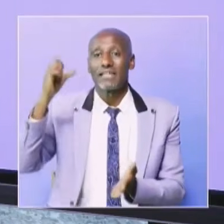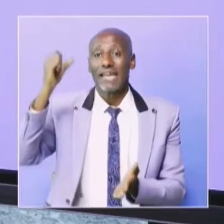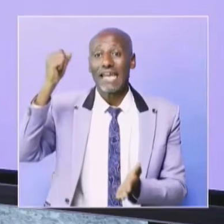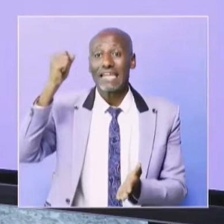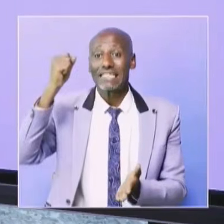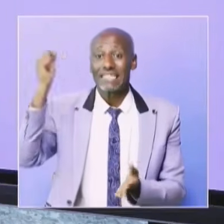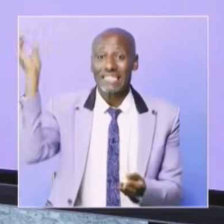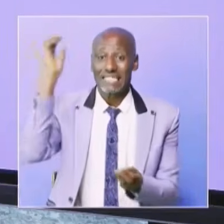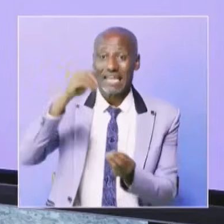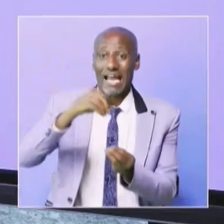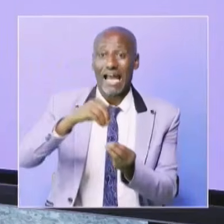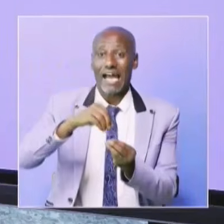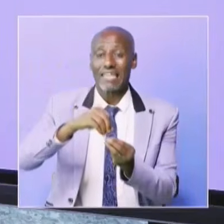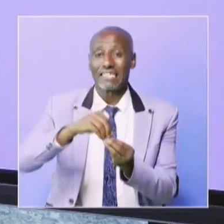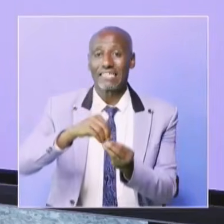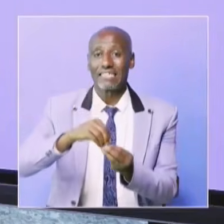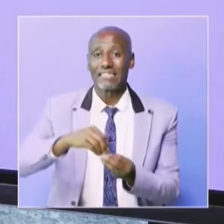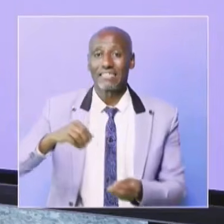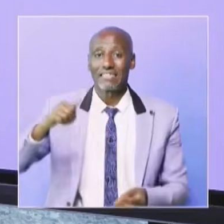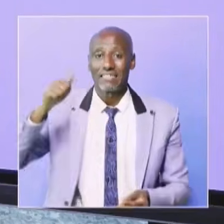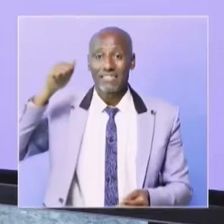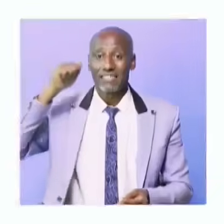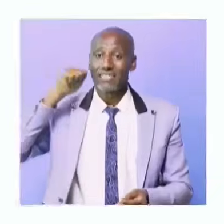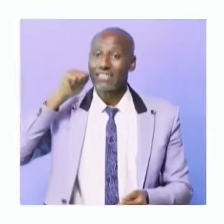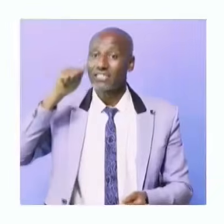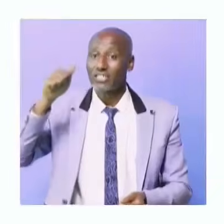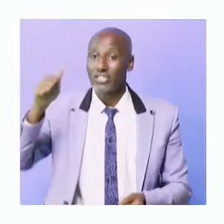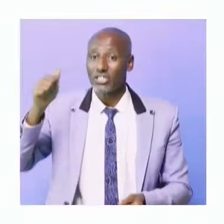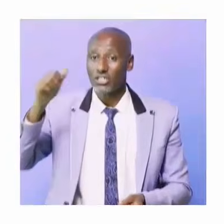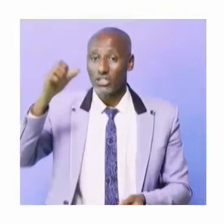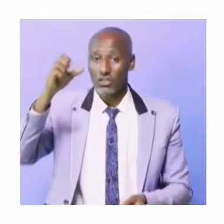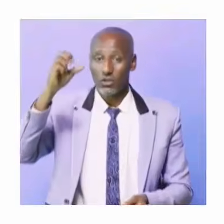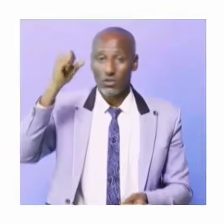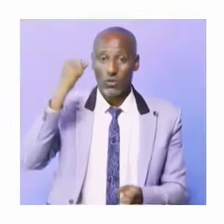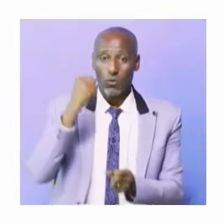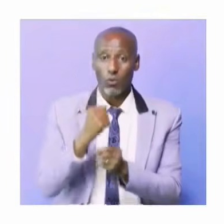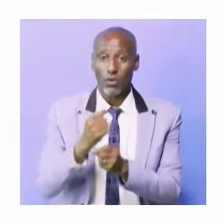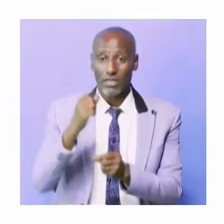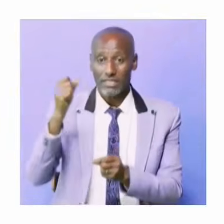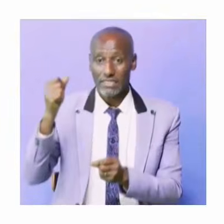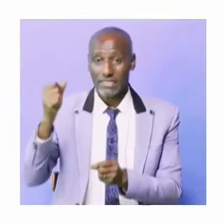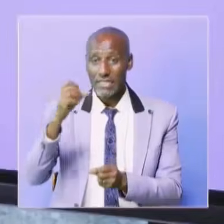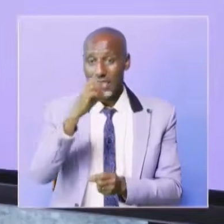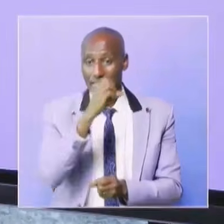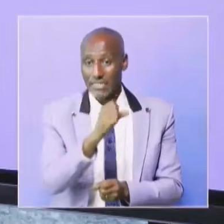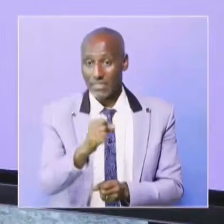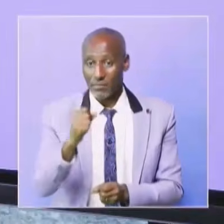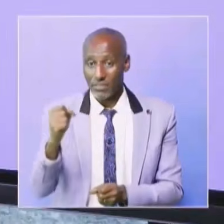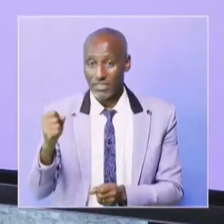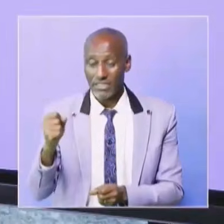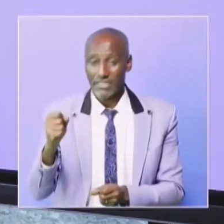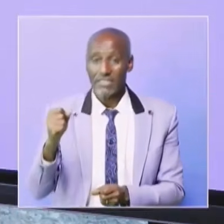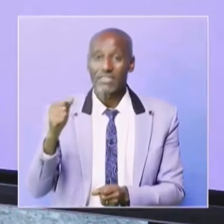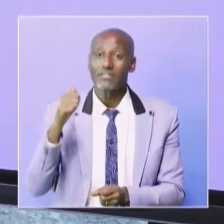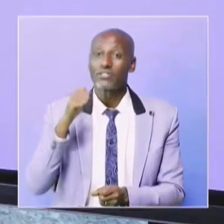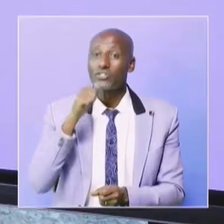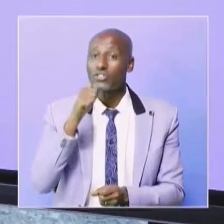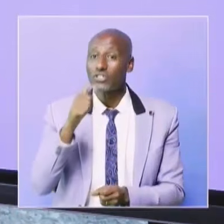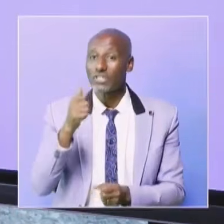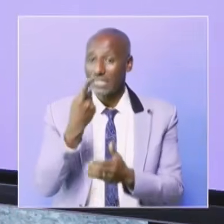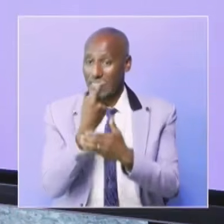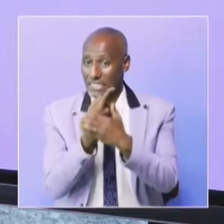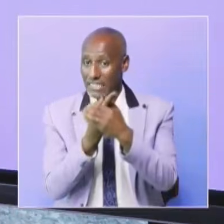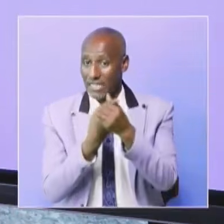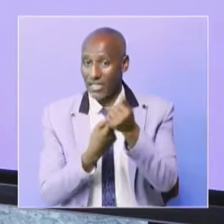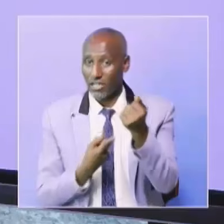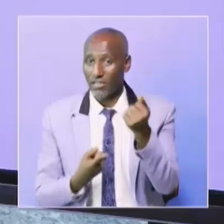notice. Look, the first one. She works. Our subject here is she, which is what? Singular. Very good. But when